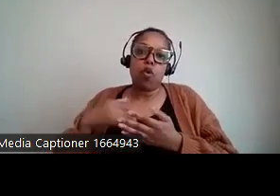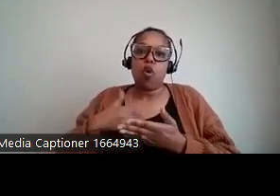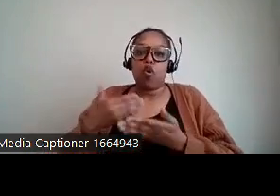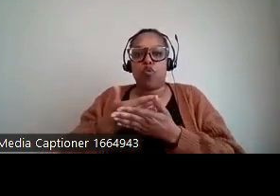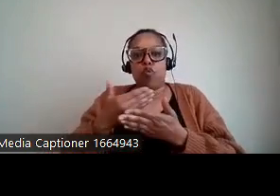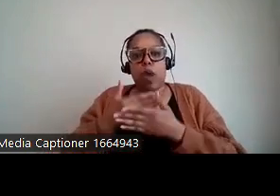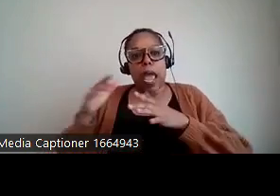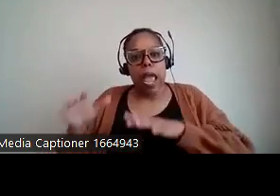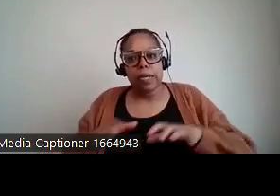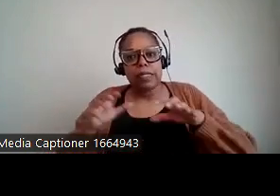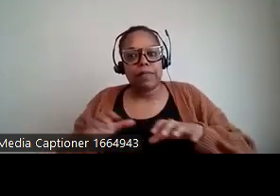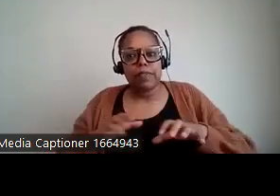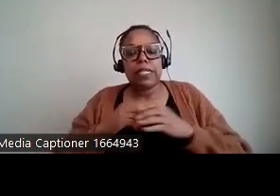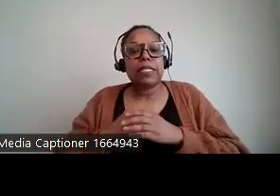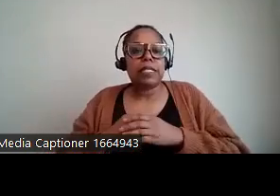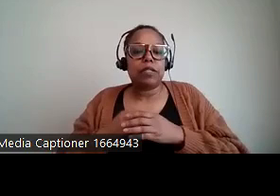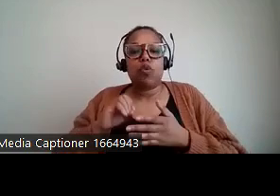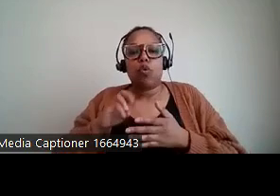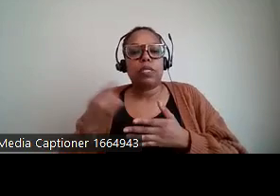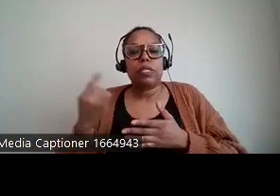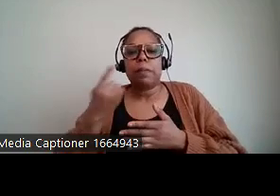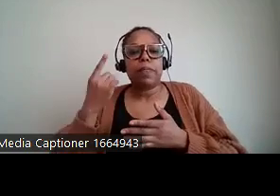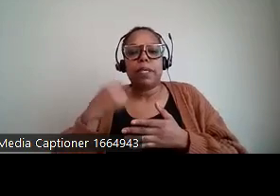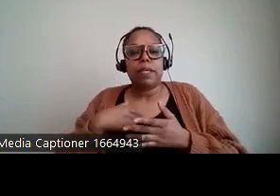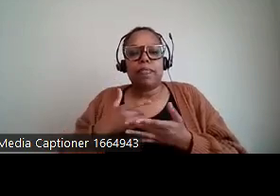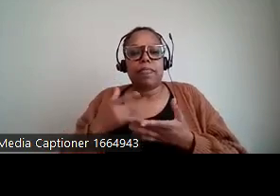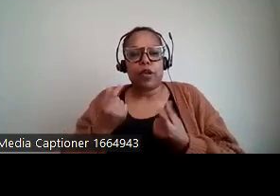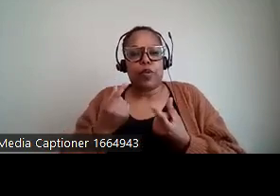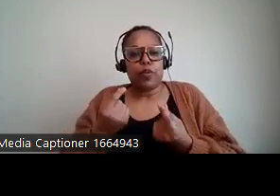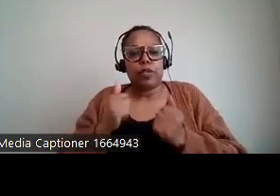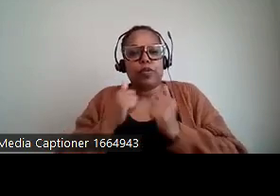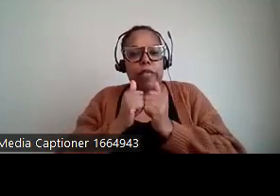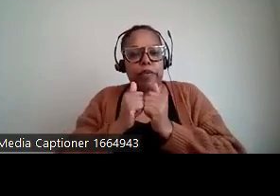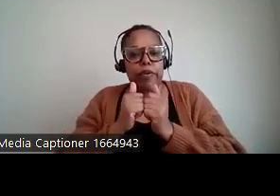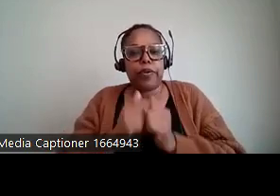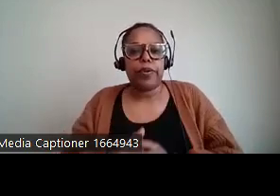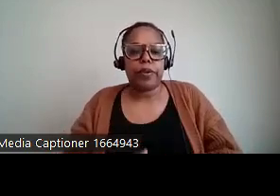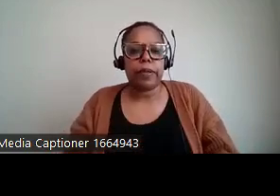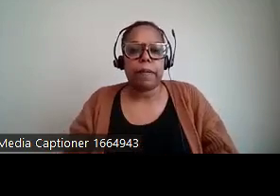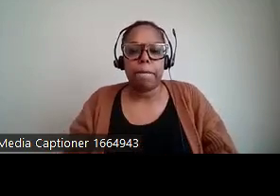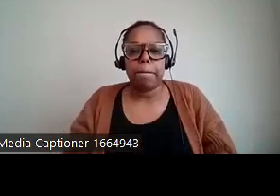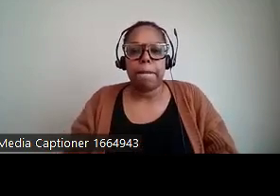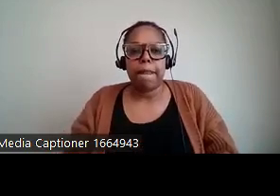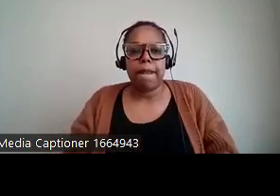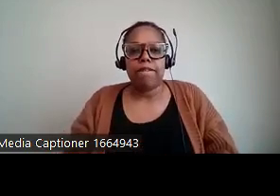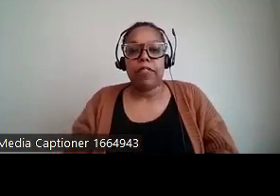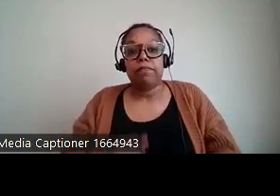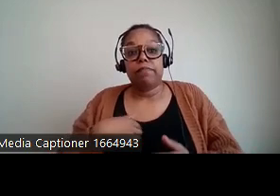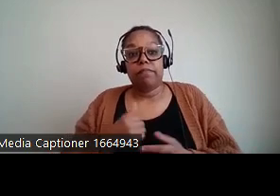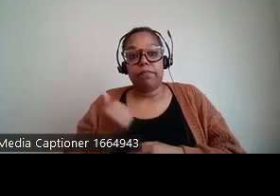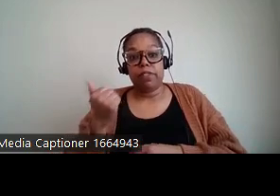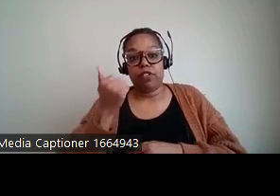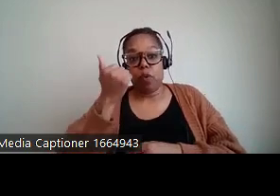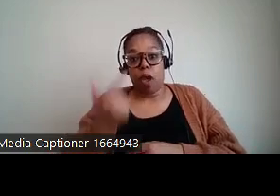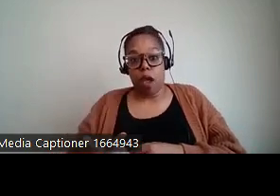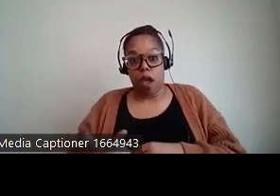want to try or something they can do together. So all of those components make up our safety